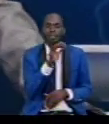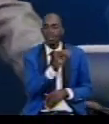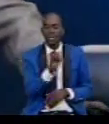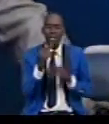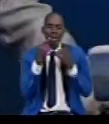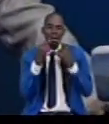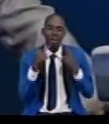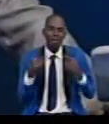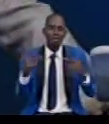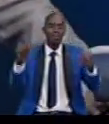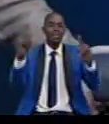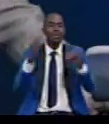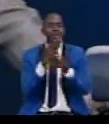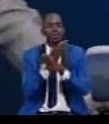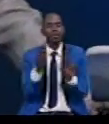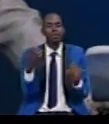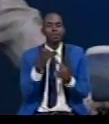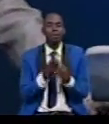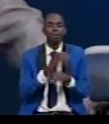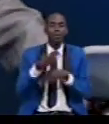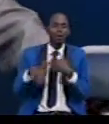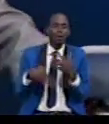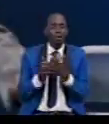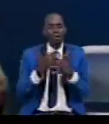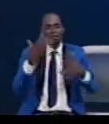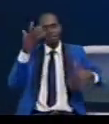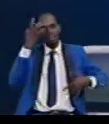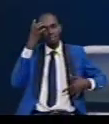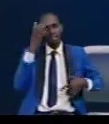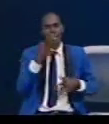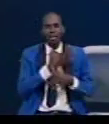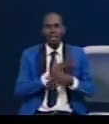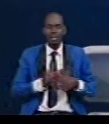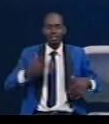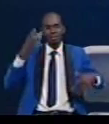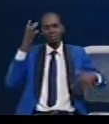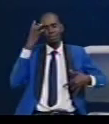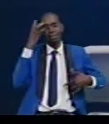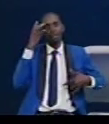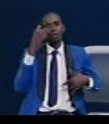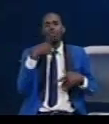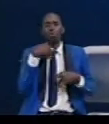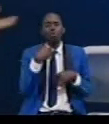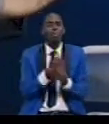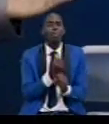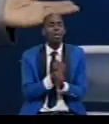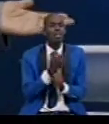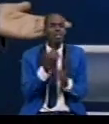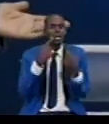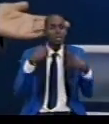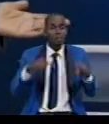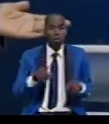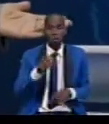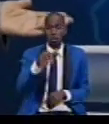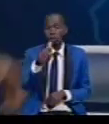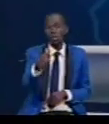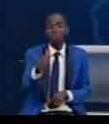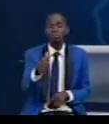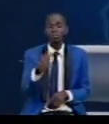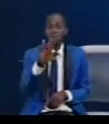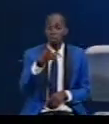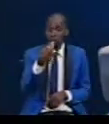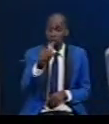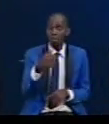from sickness and disease. Who makes the announcement? You make the announcement. The woman made the